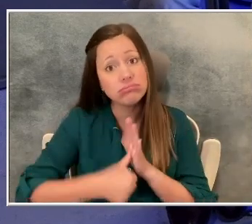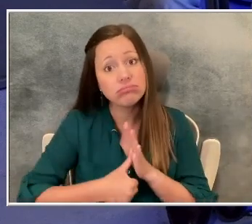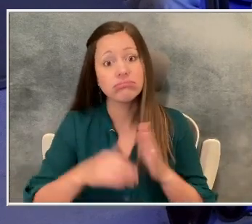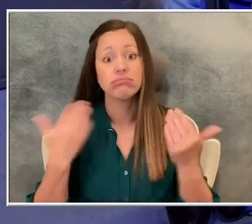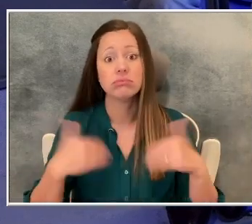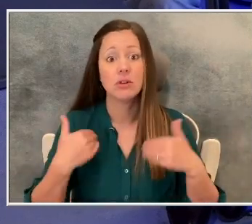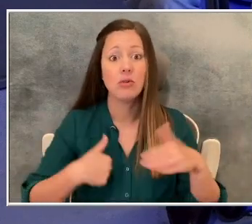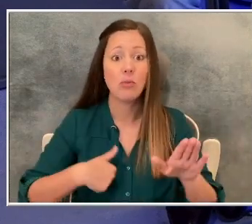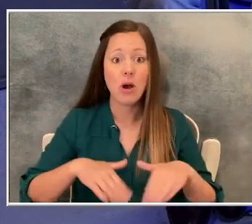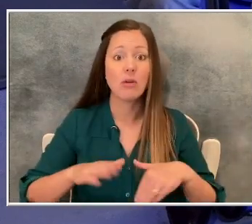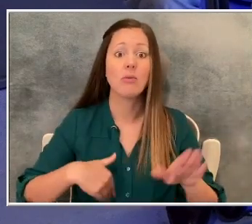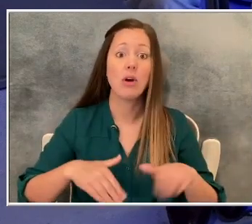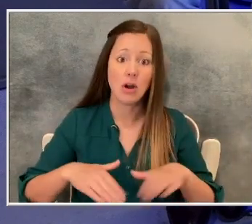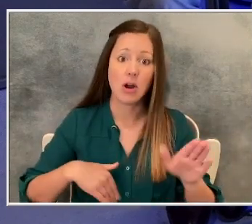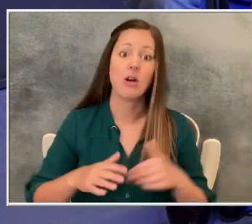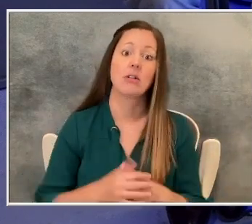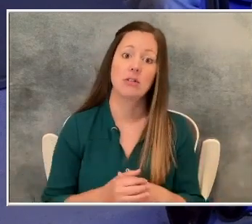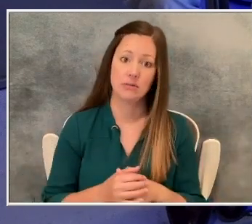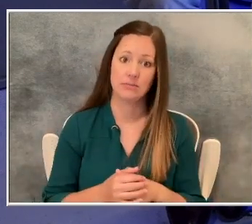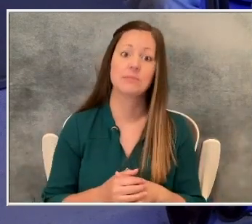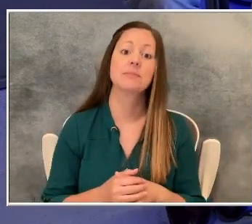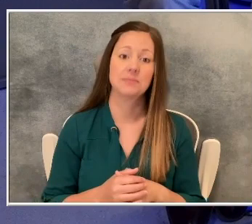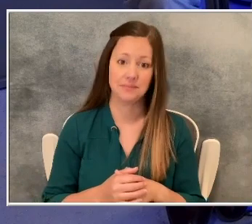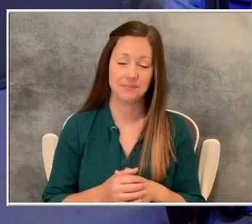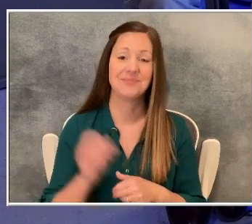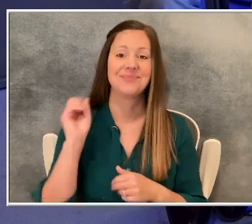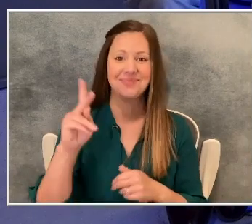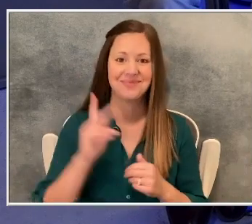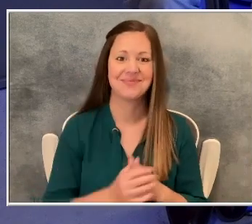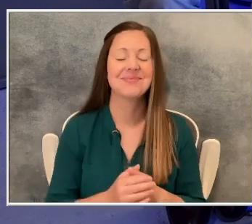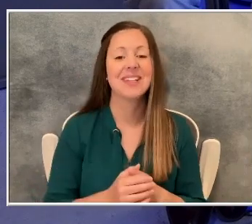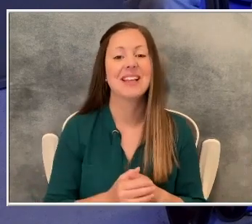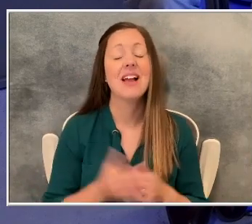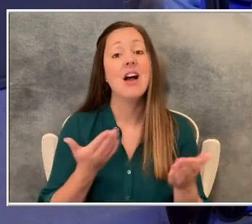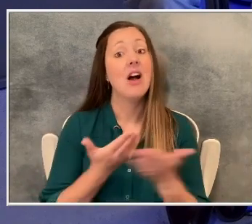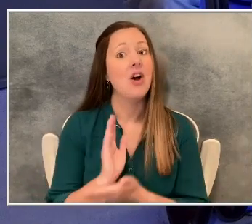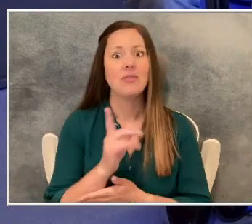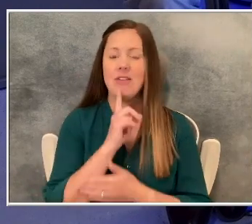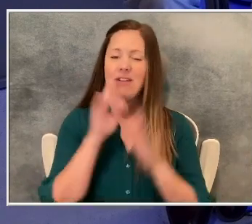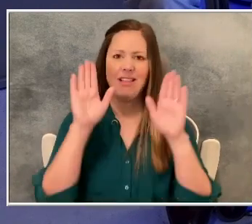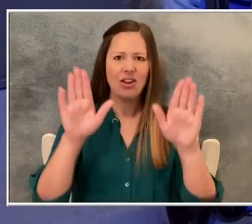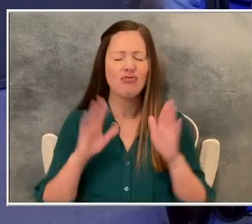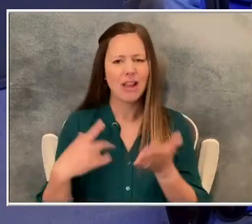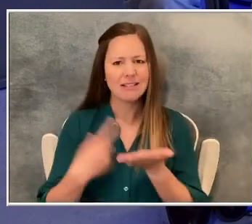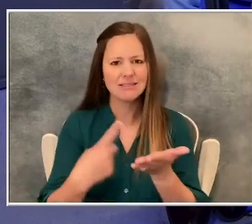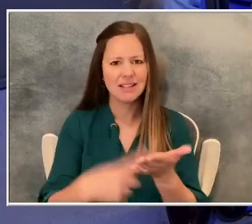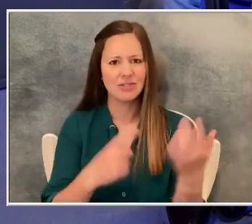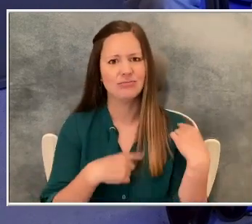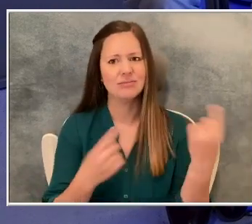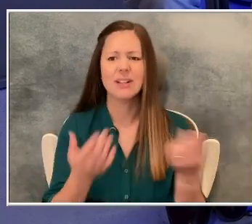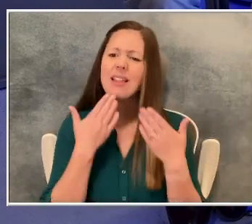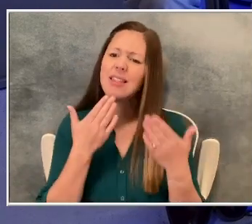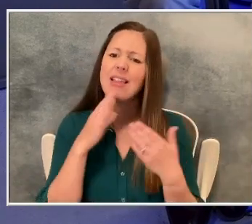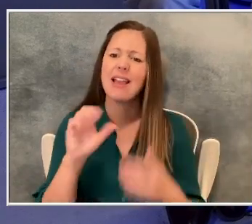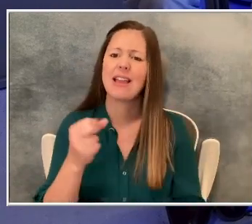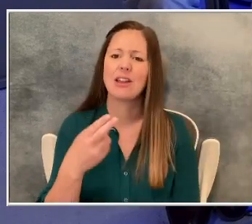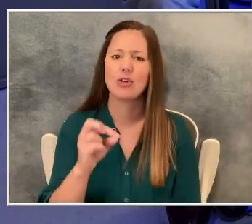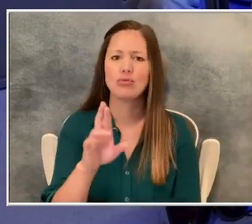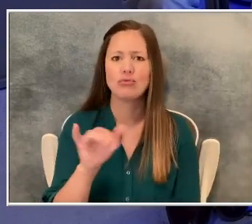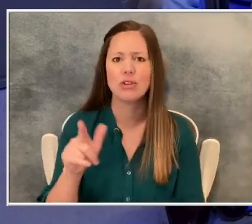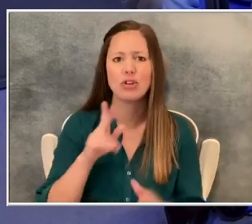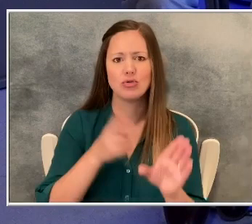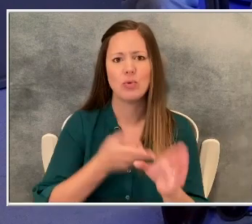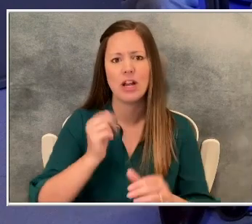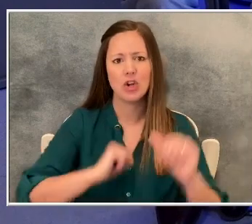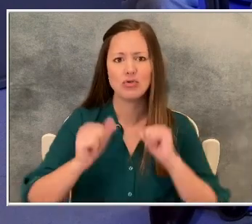song, walk all over you. Okay. All right, this has been a great discussion. I want to thank you, Sheryl, for coming on this and sharing